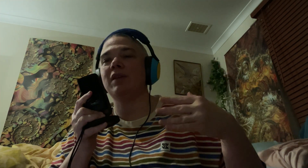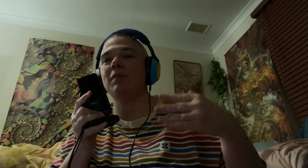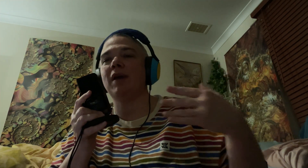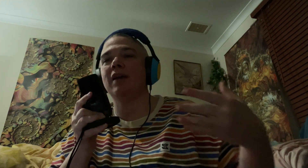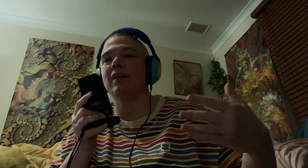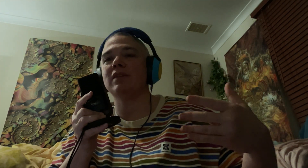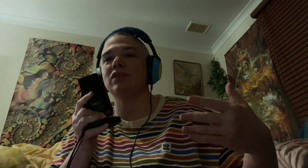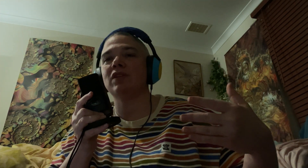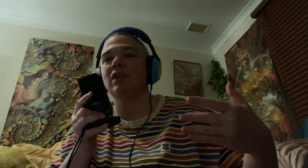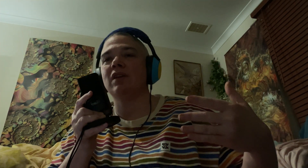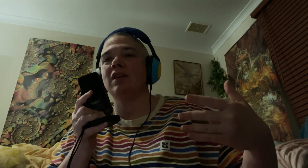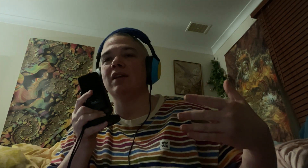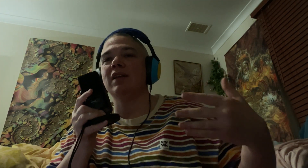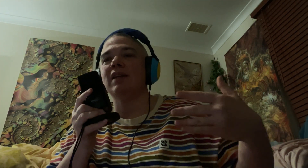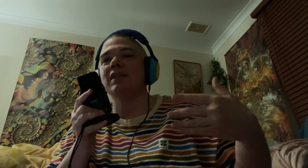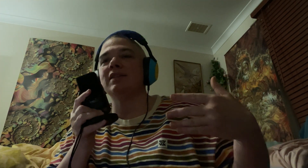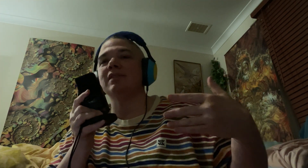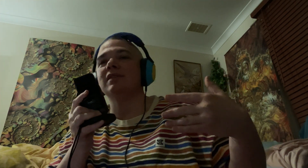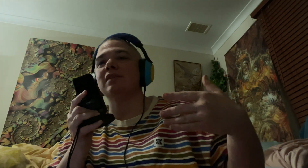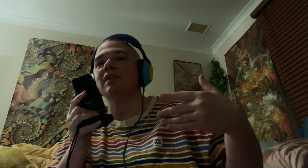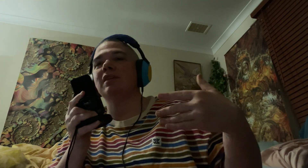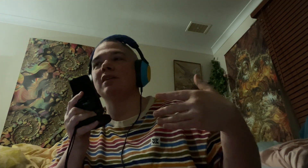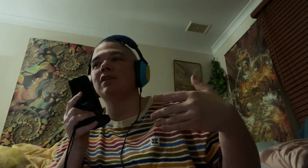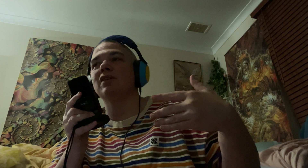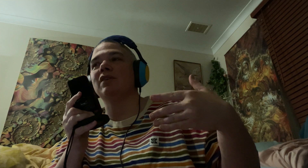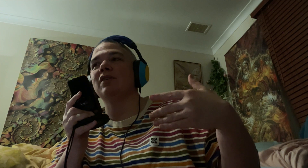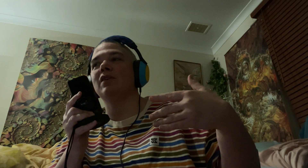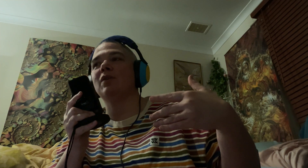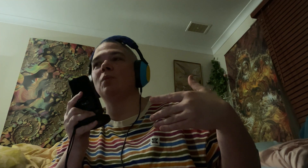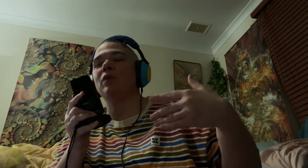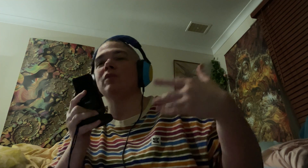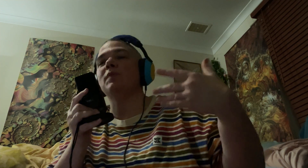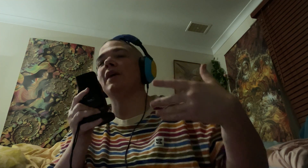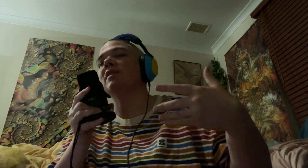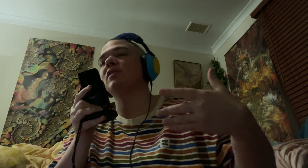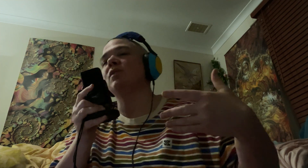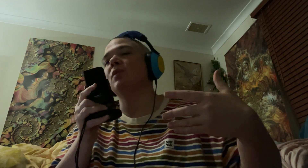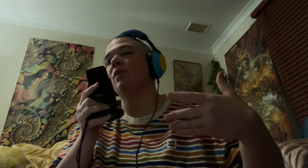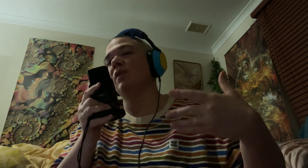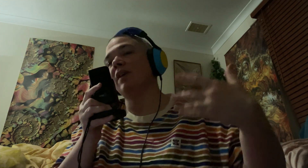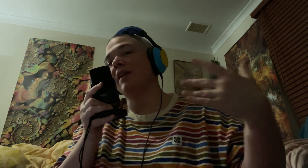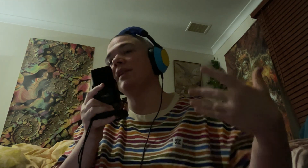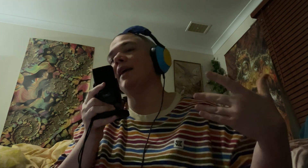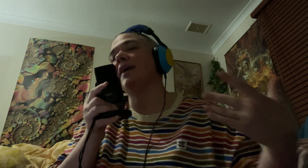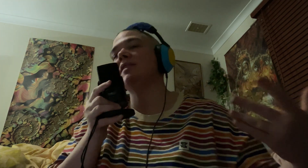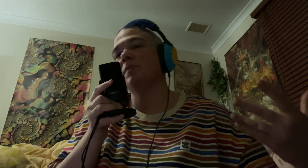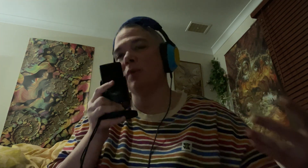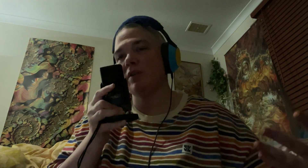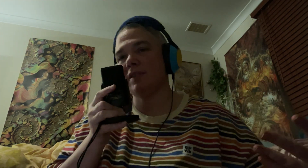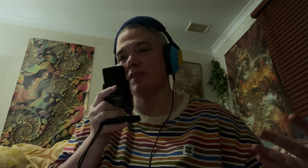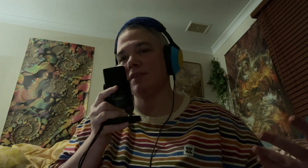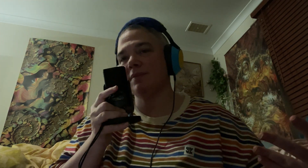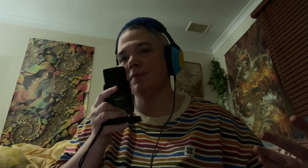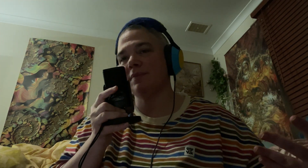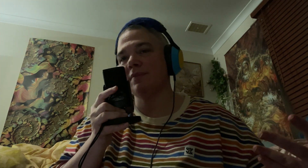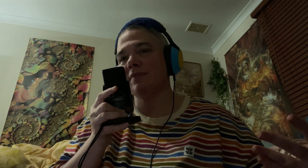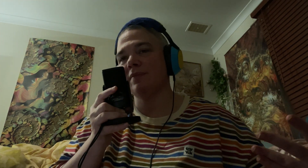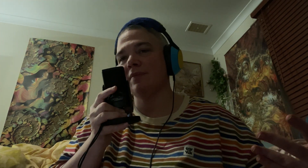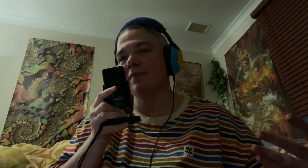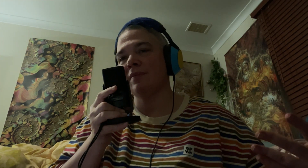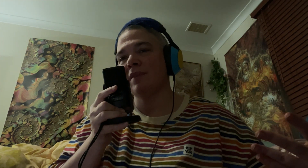the funding package is with respect to NDIS supports.